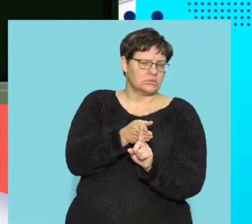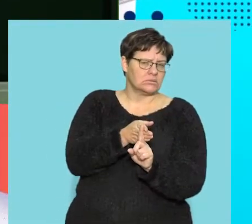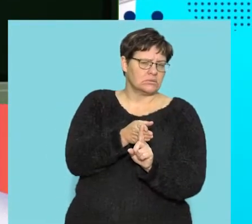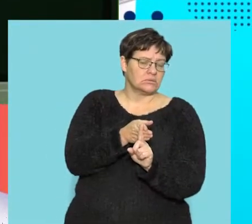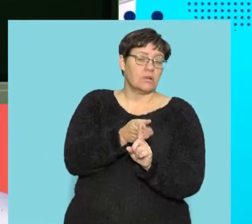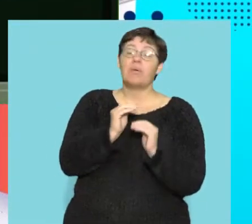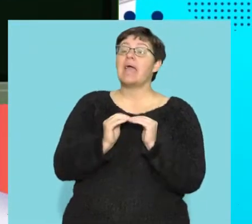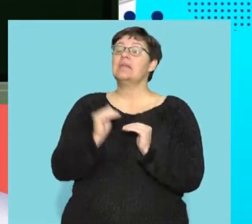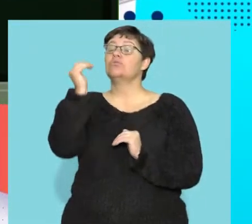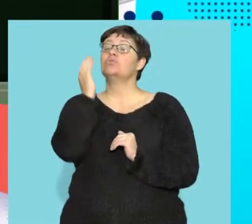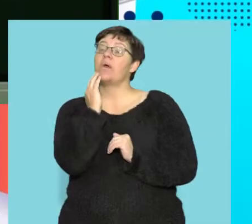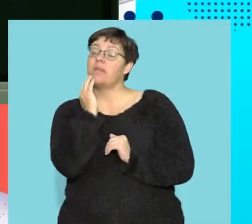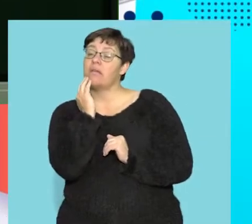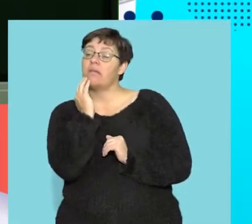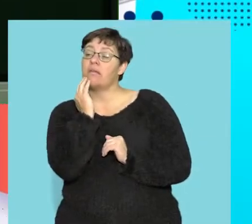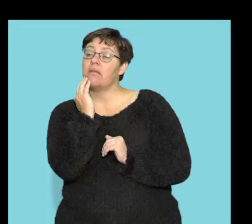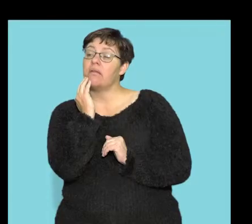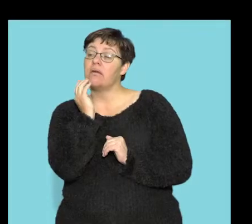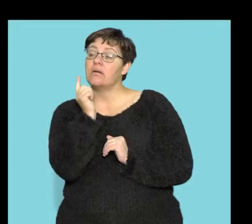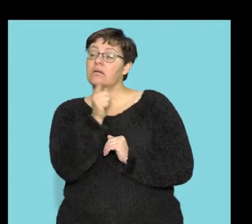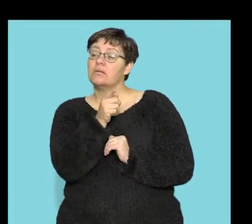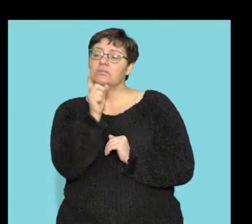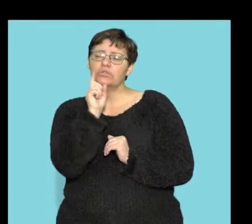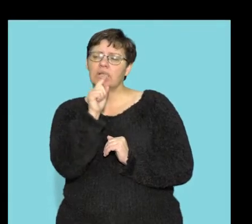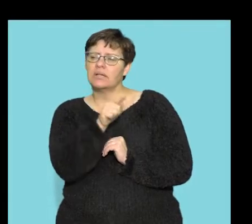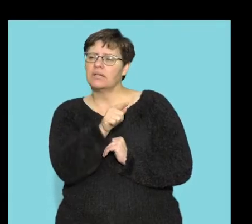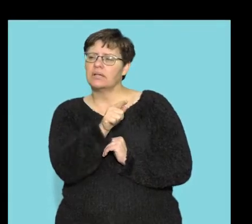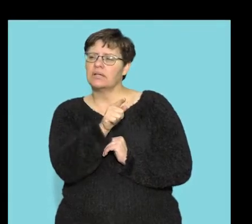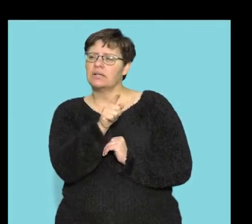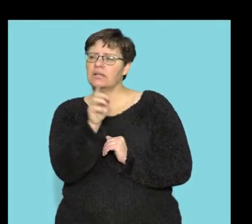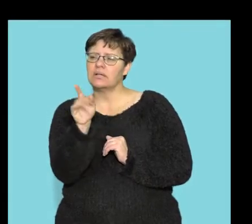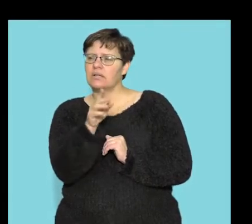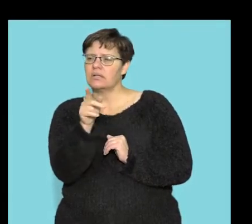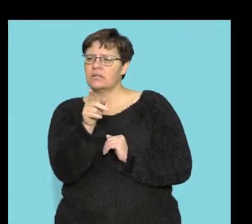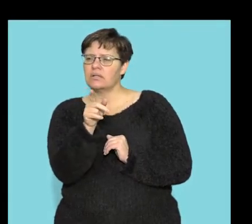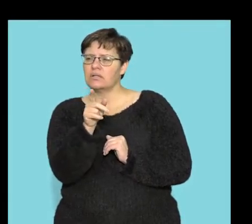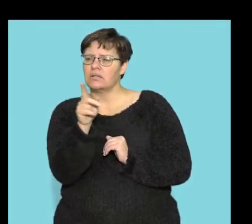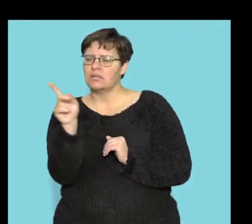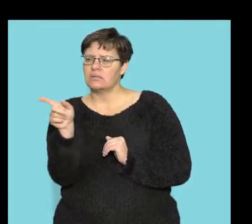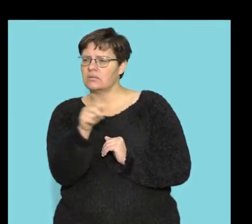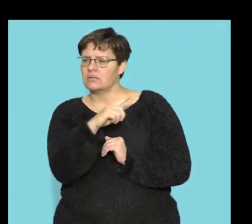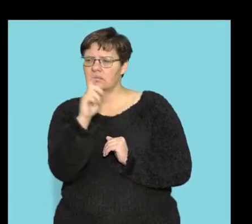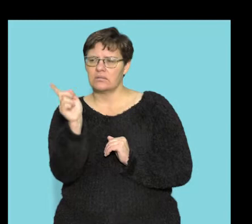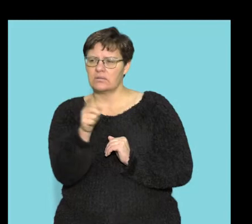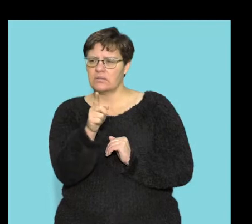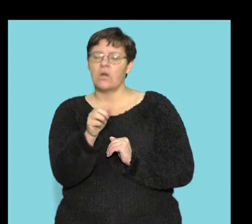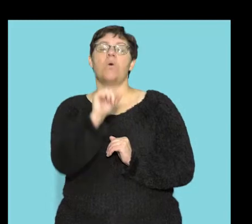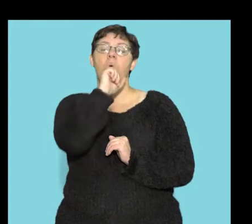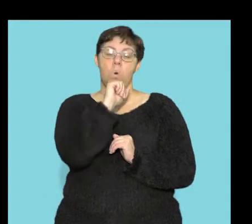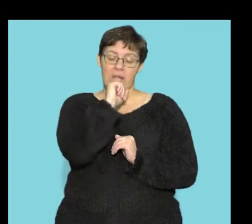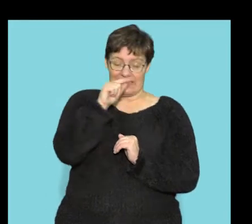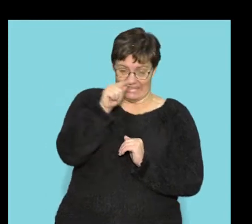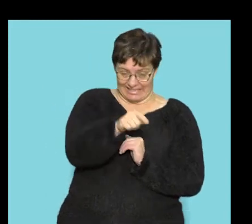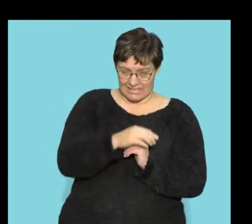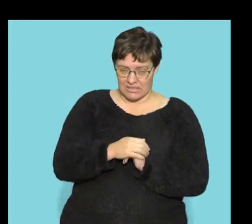rental only increased. When did the rent increase? Let's just check this out. The rent was received up to January. The rent was increased in